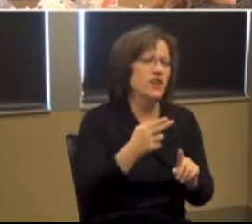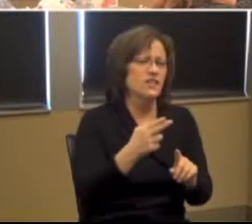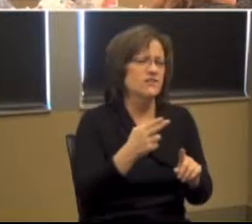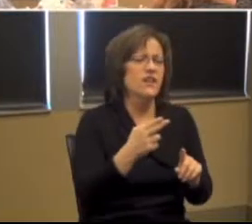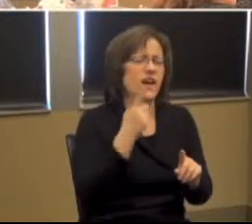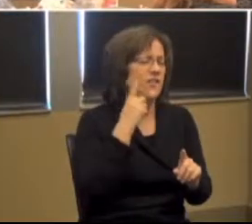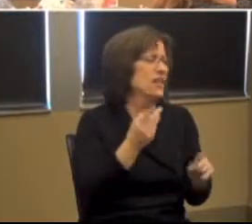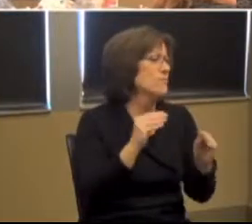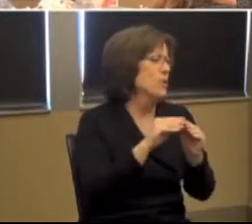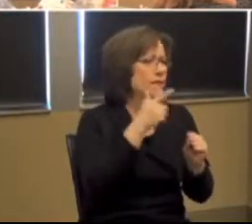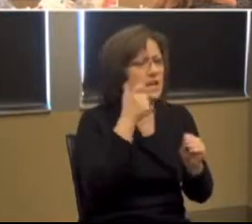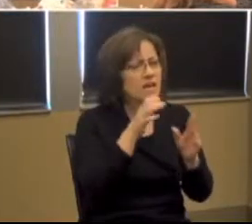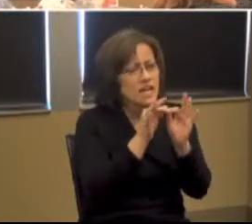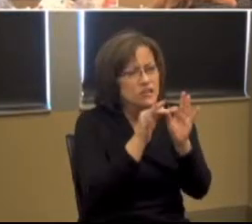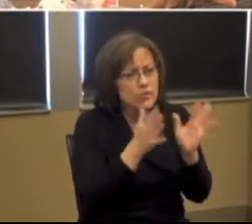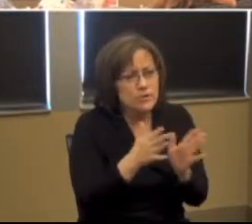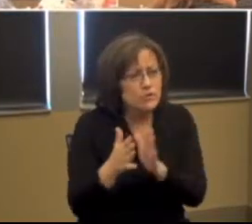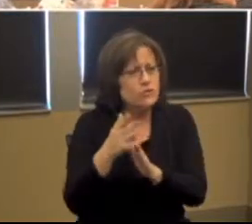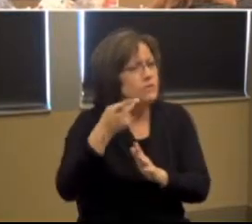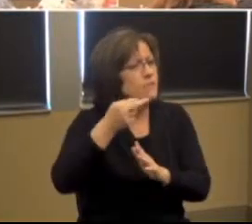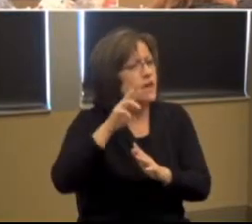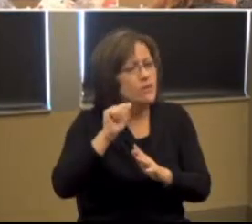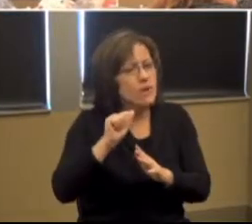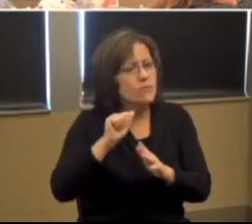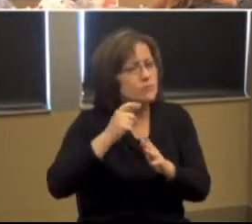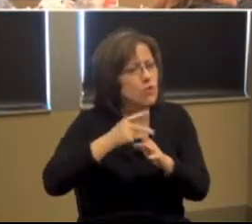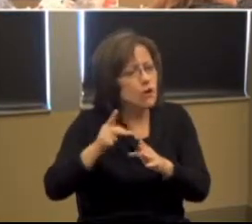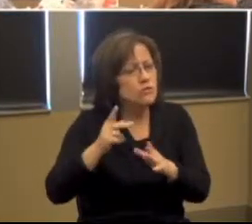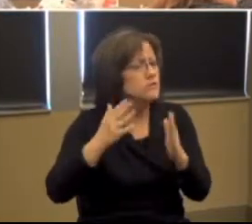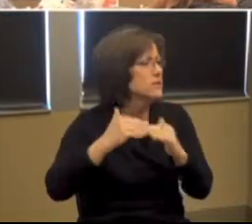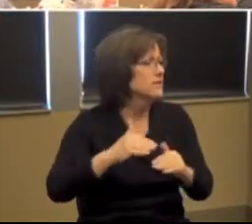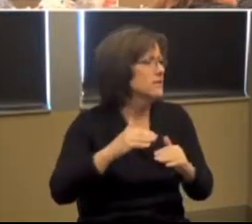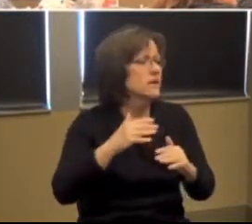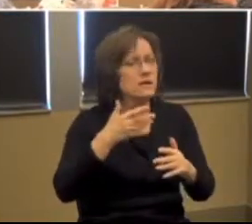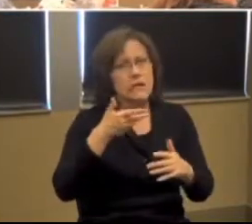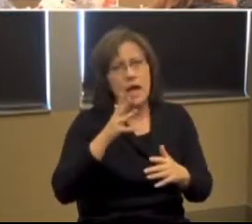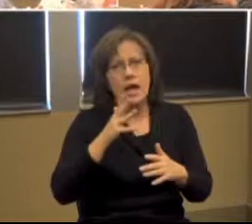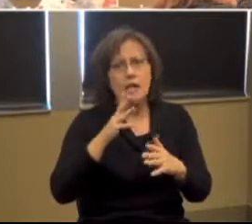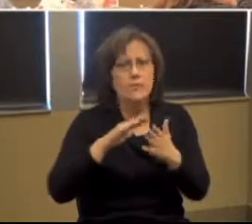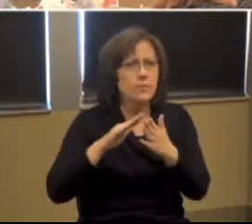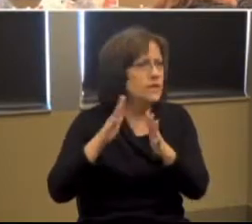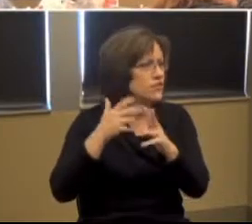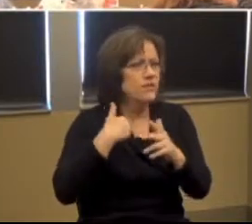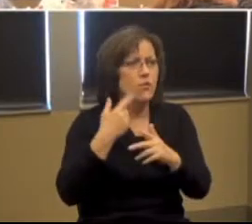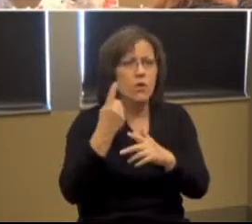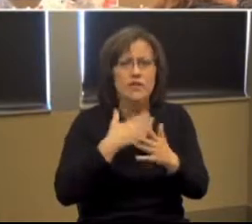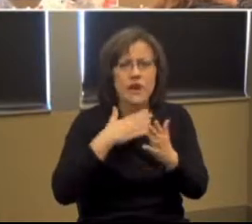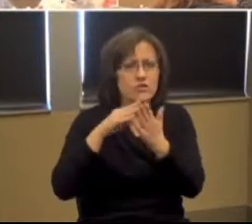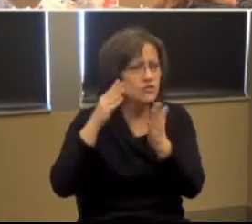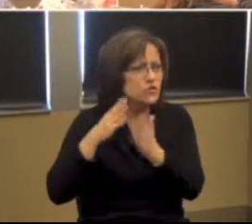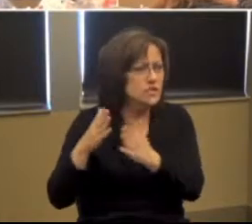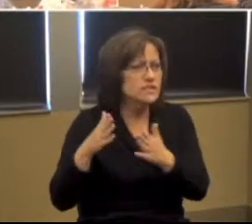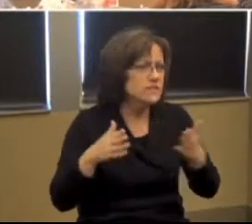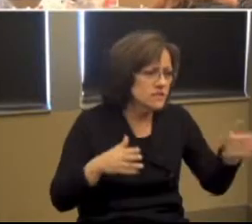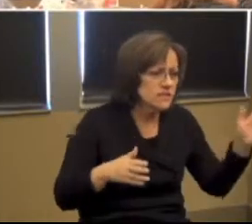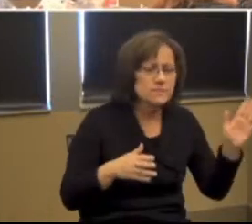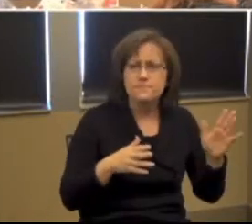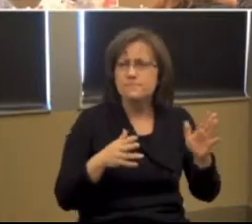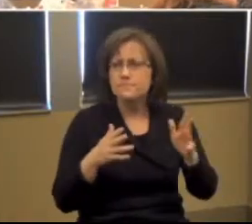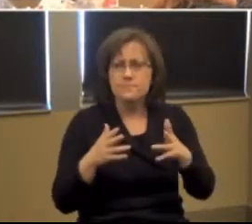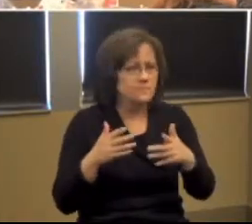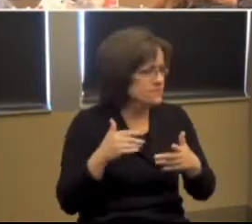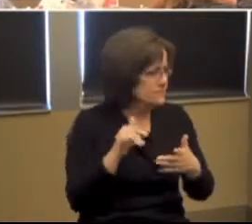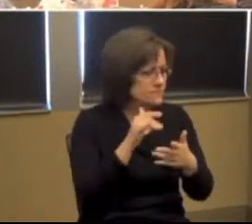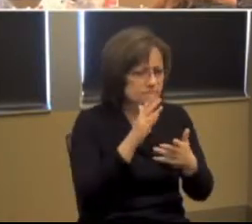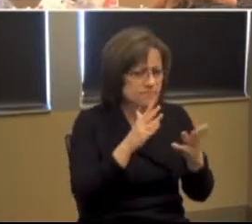our interpreters and paraprofessionals, and God forbid if you take one of our students, thank you, thank you, thank you. Then you have that whole